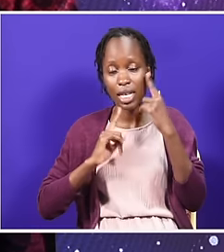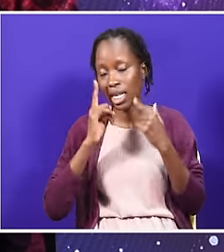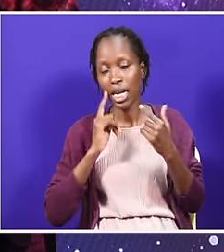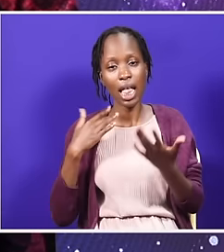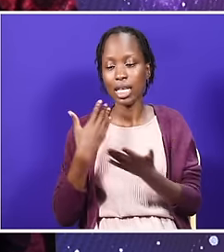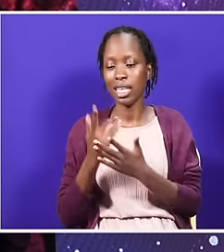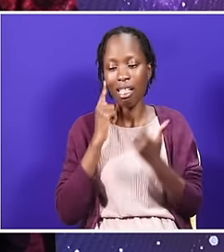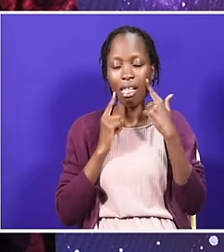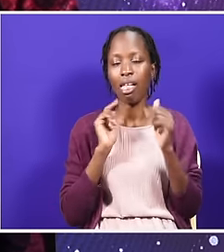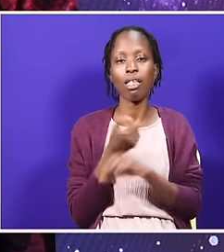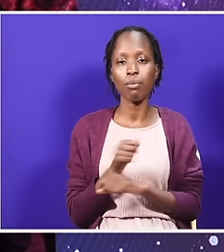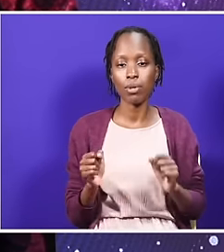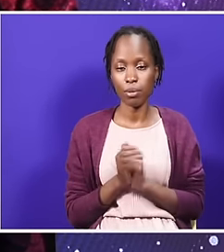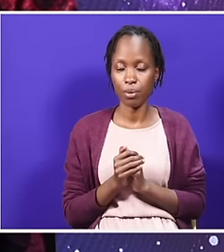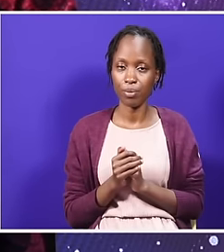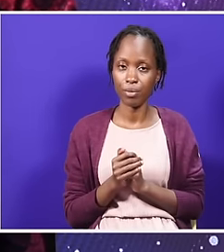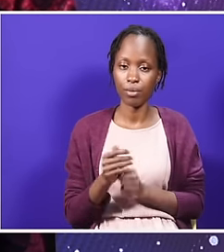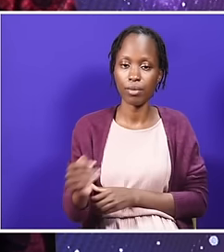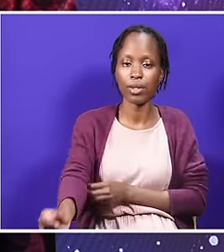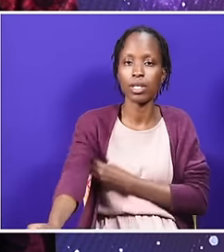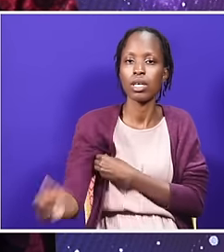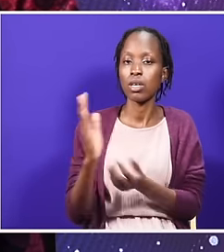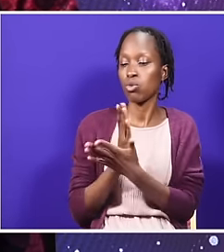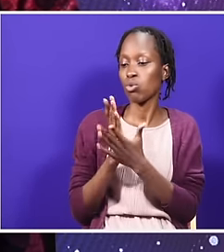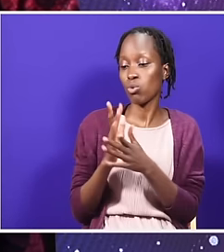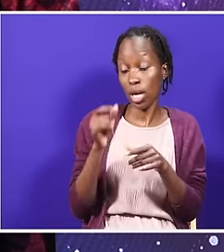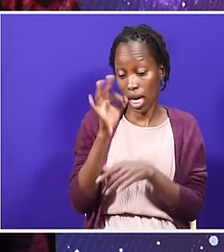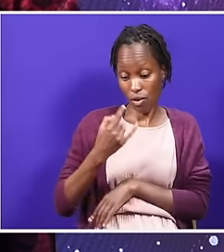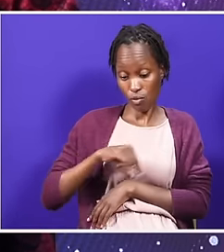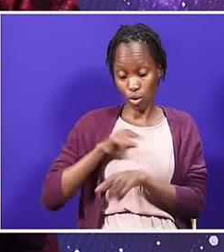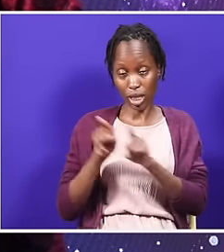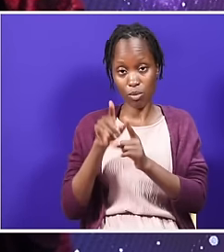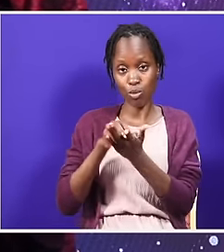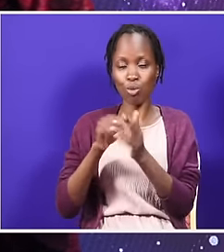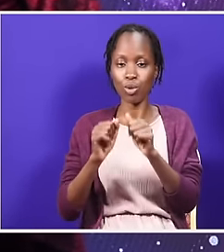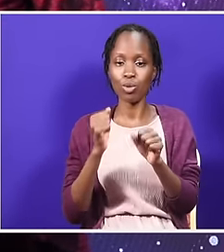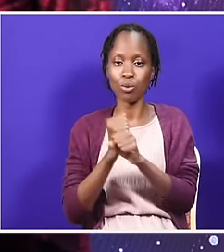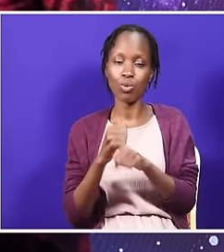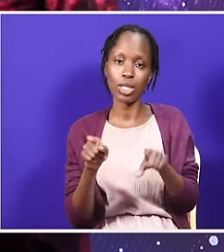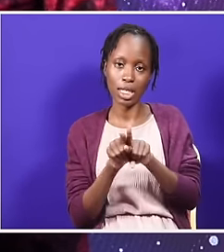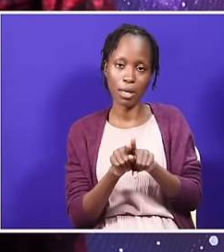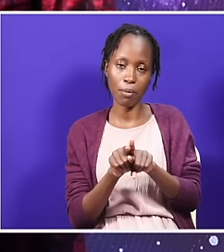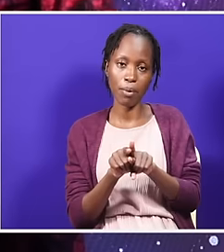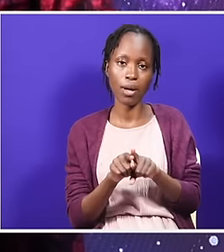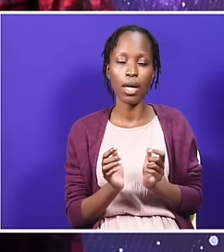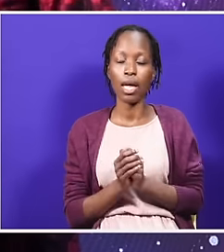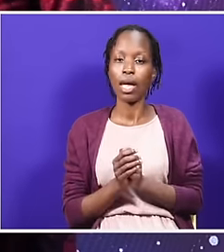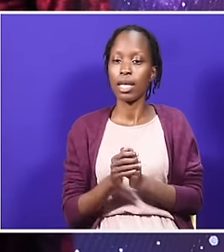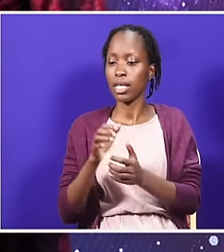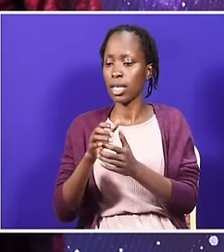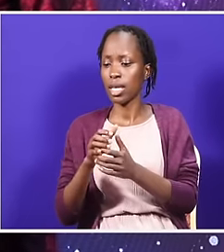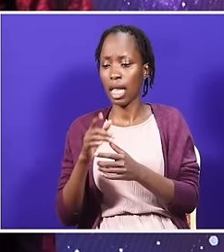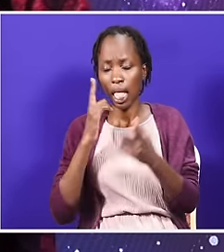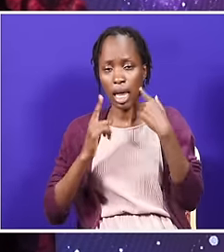could weep no more." We understand. We would have done the same. David's two wives, Ahinoam from Jezreel